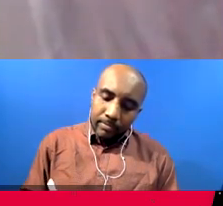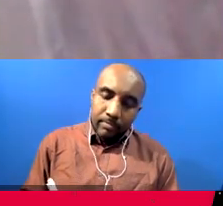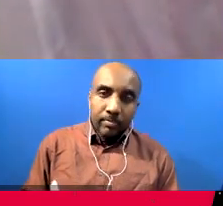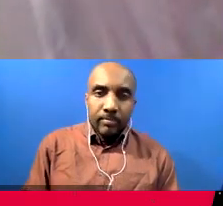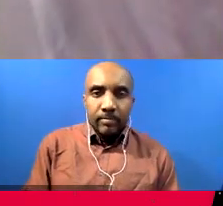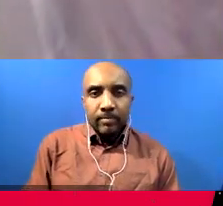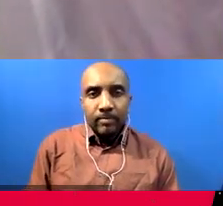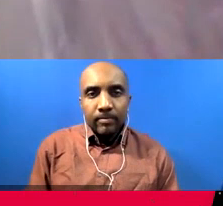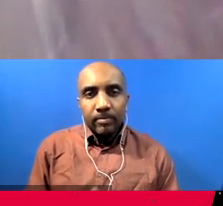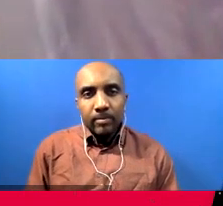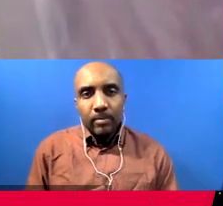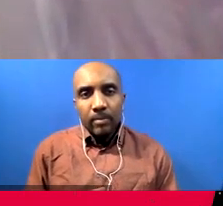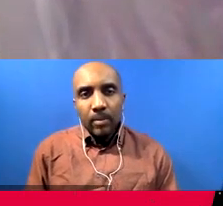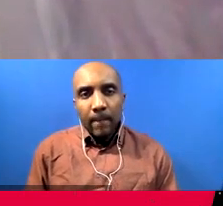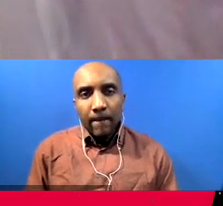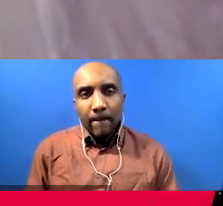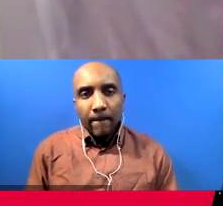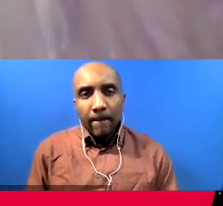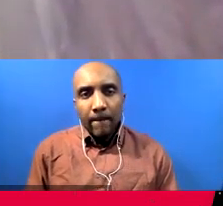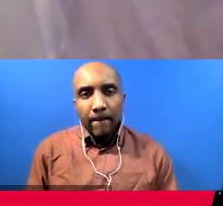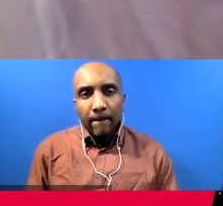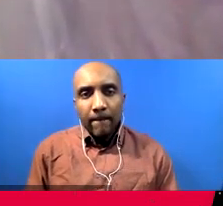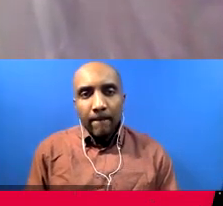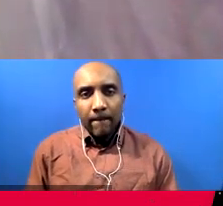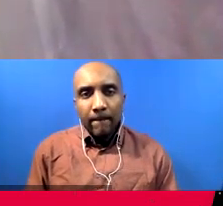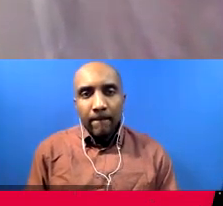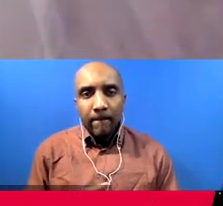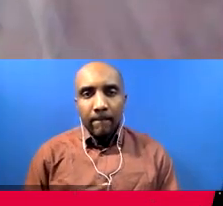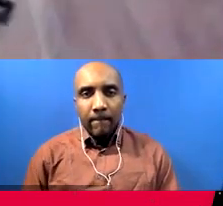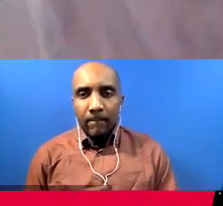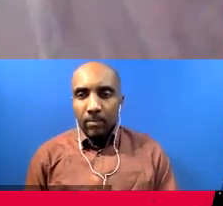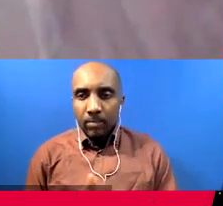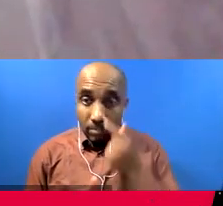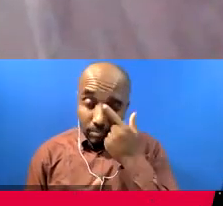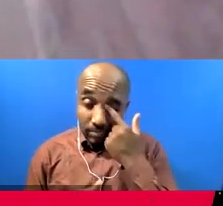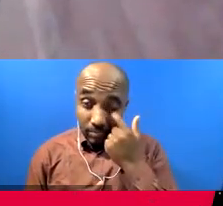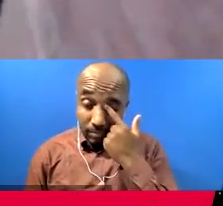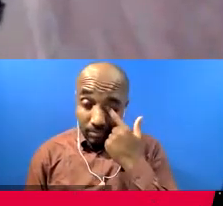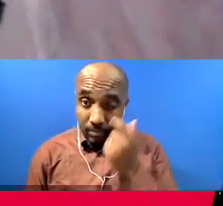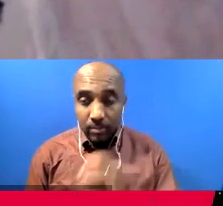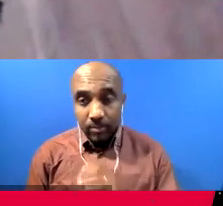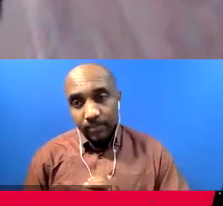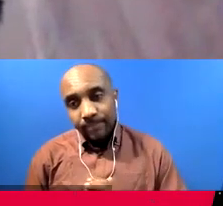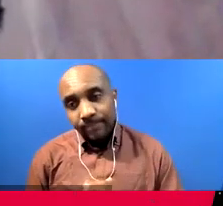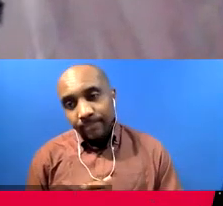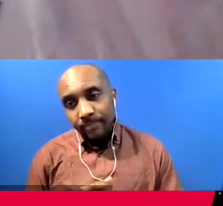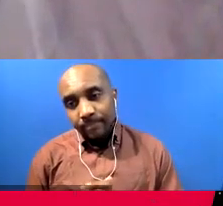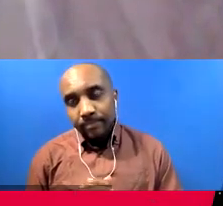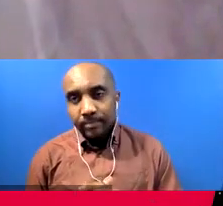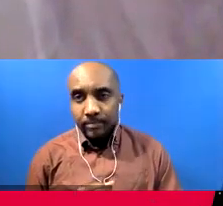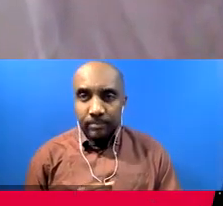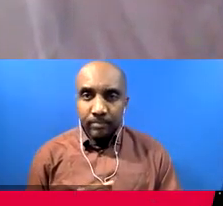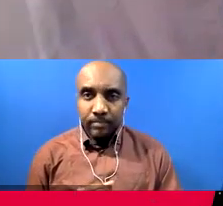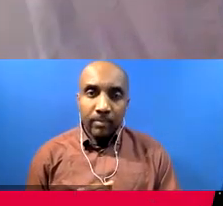listening to the demand for 1.5 degree warming as opposed to 2 degrees has led to sort of calamitous sort of